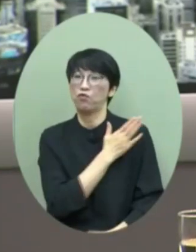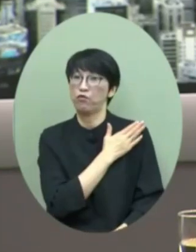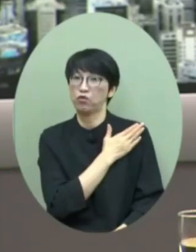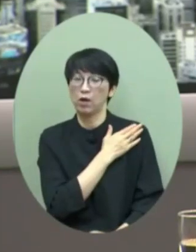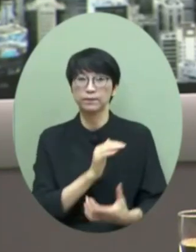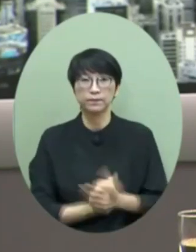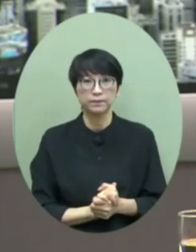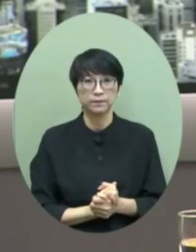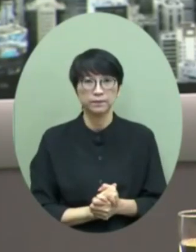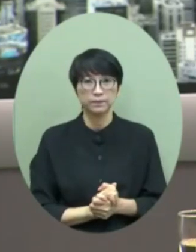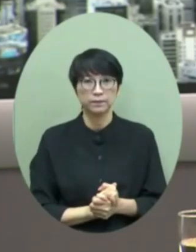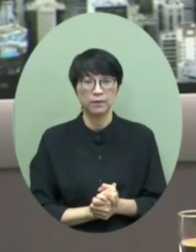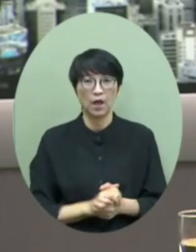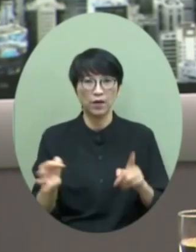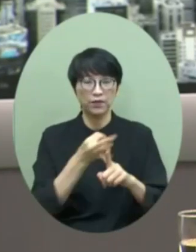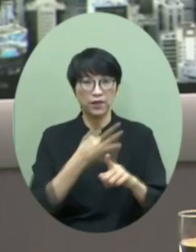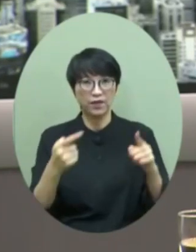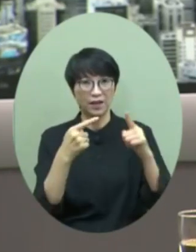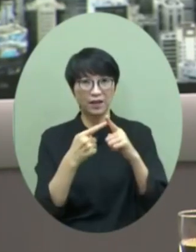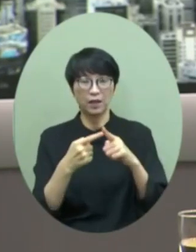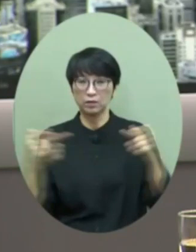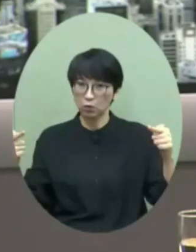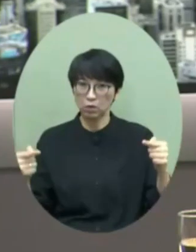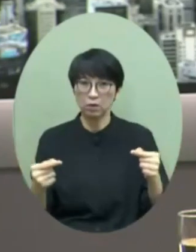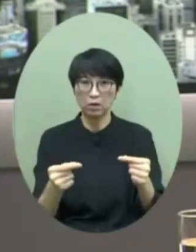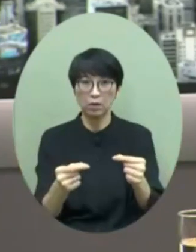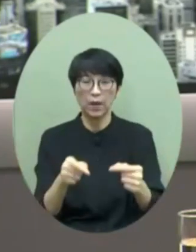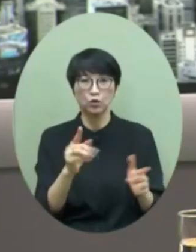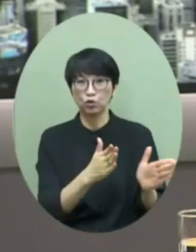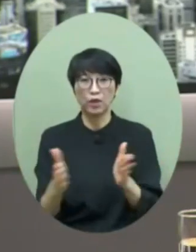don't see any number that need to be dealt with under this law.